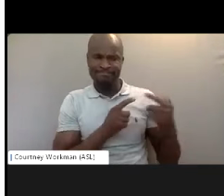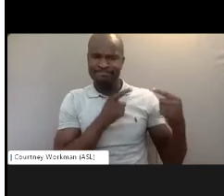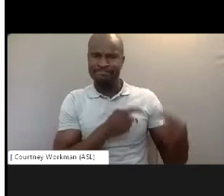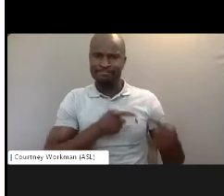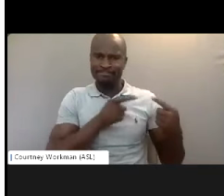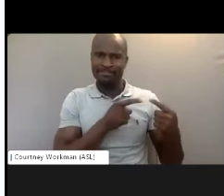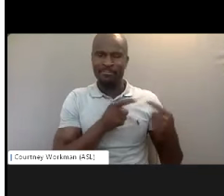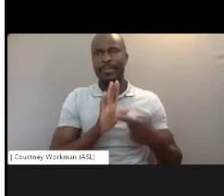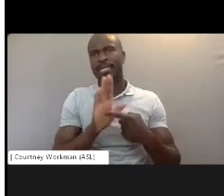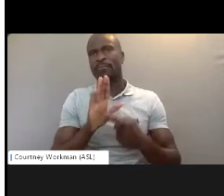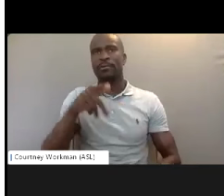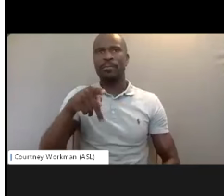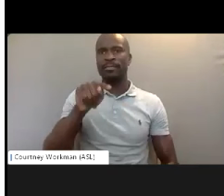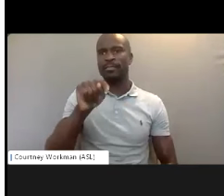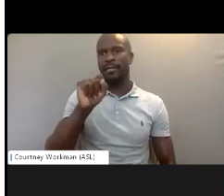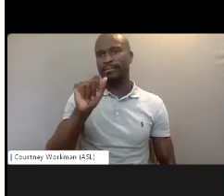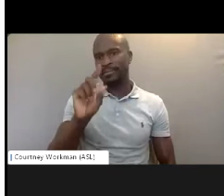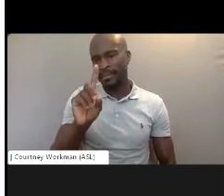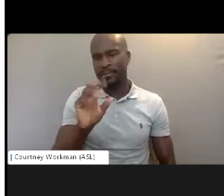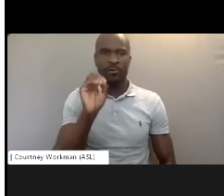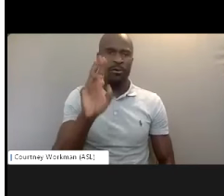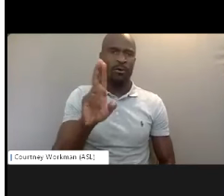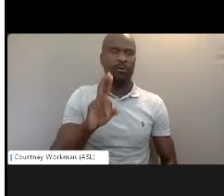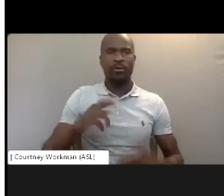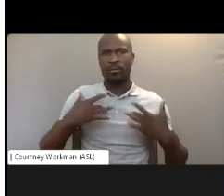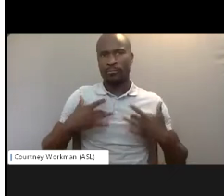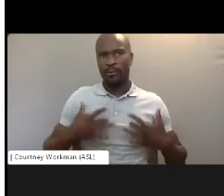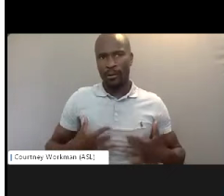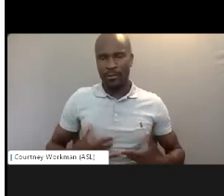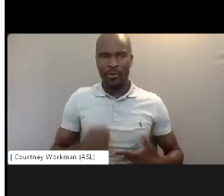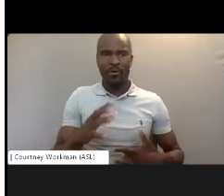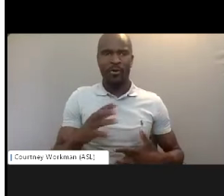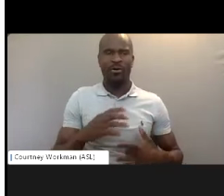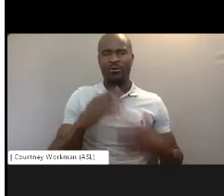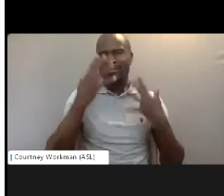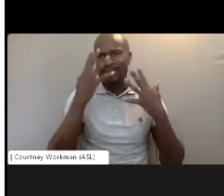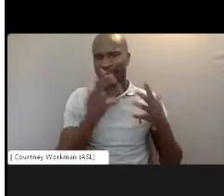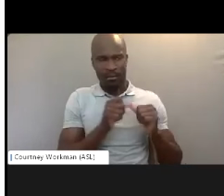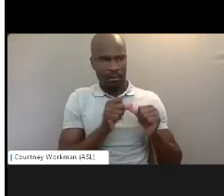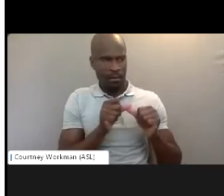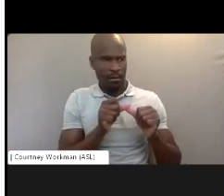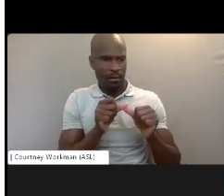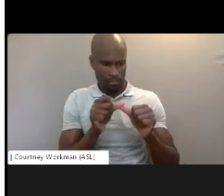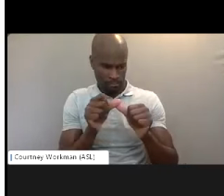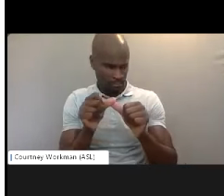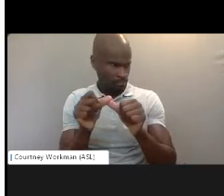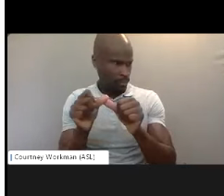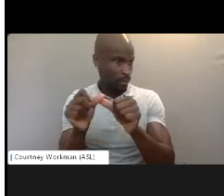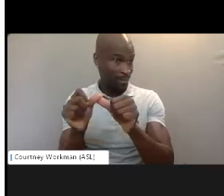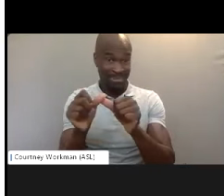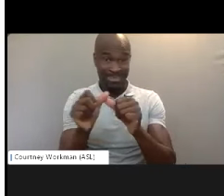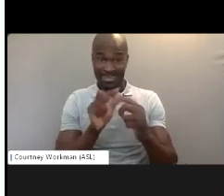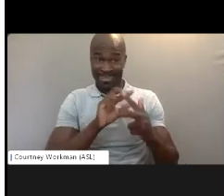post-traumatic stress or depression or prolonged grief, that there actually are some really good evidence-based interventions that